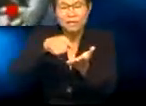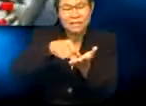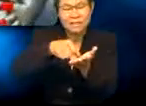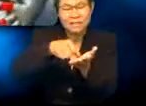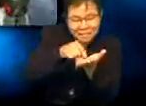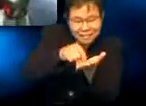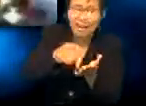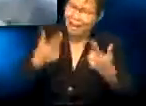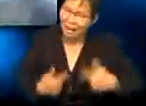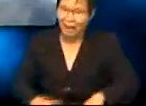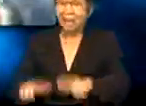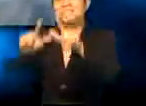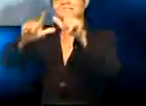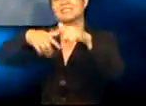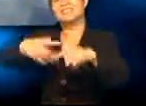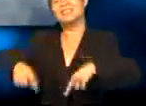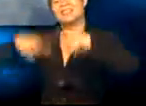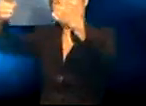Yahoo! Let's go!